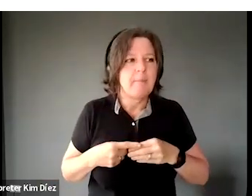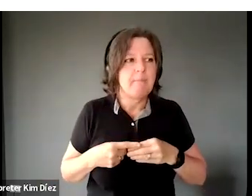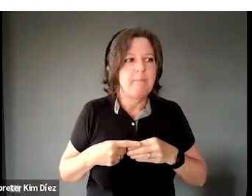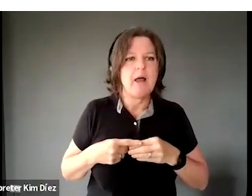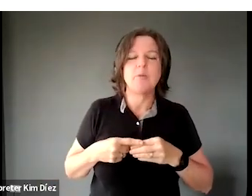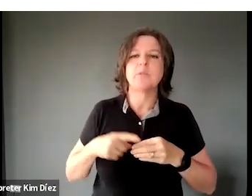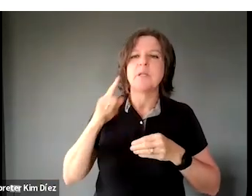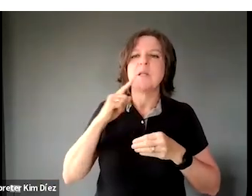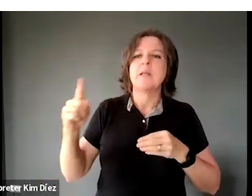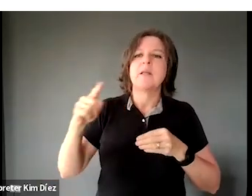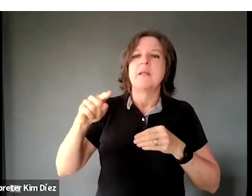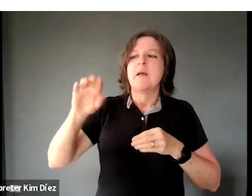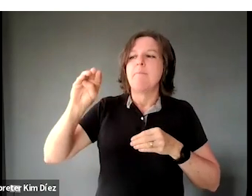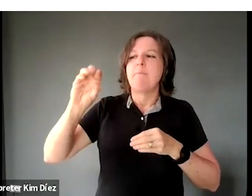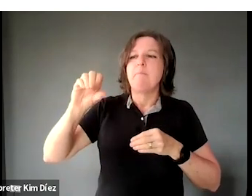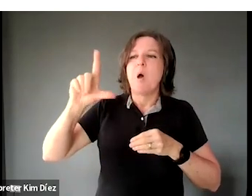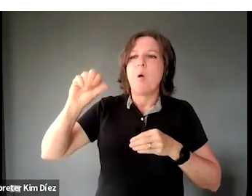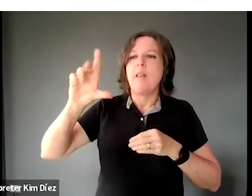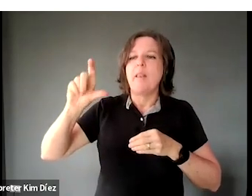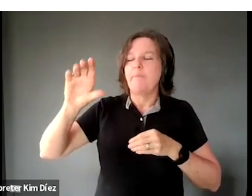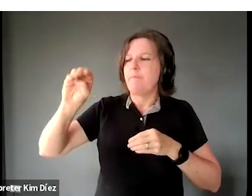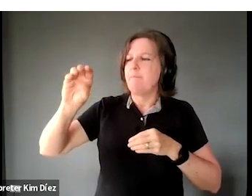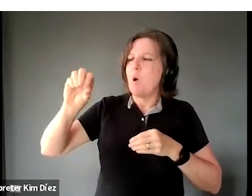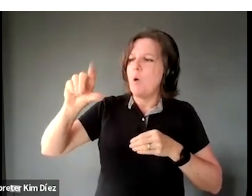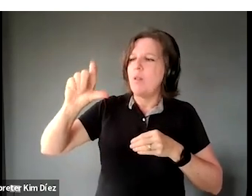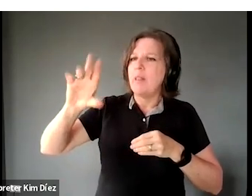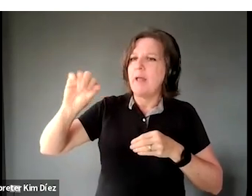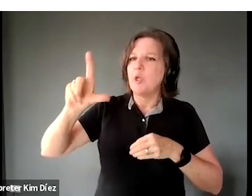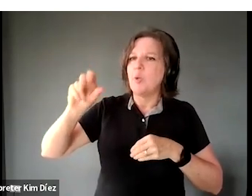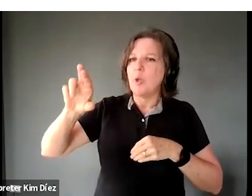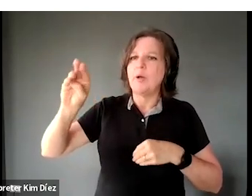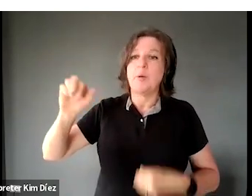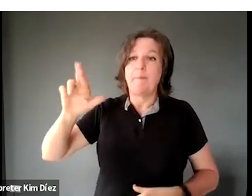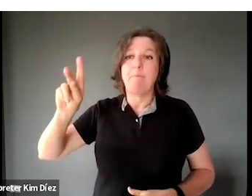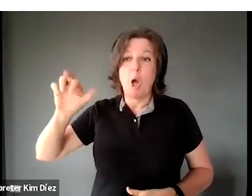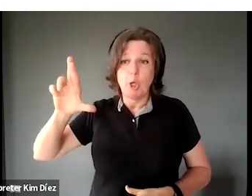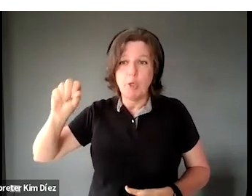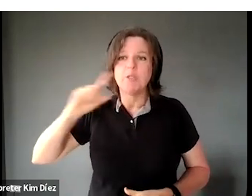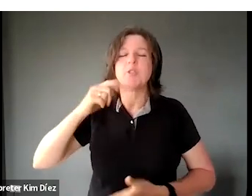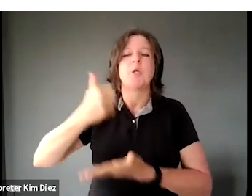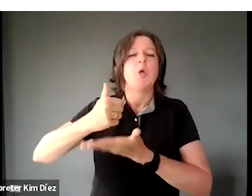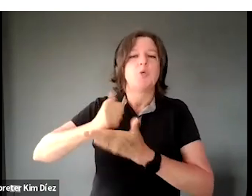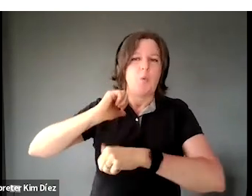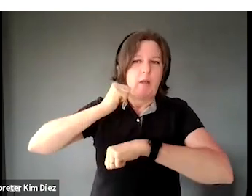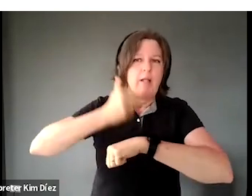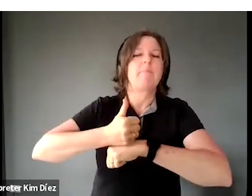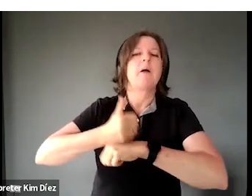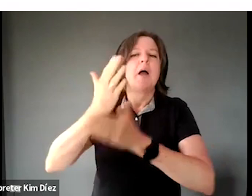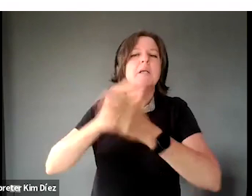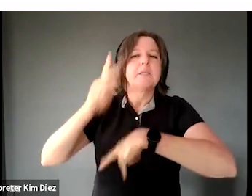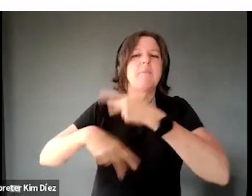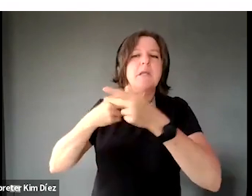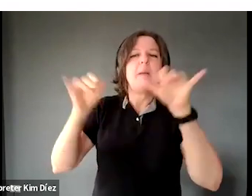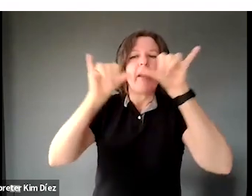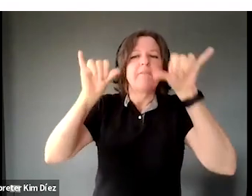and this would be 11 in Puerto Rico, I hope that we will be talking about molecular markets as